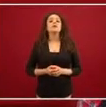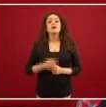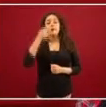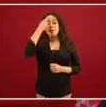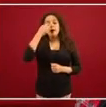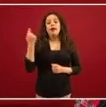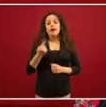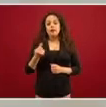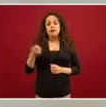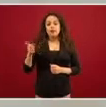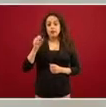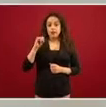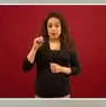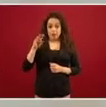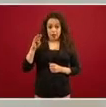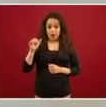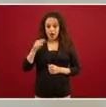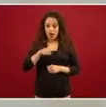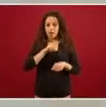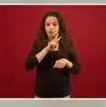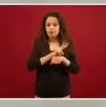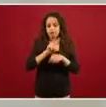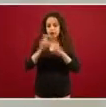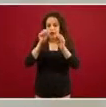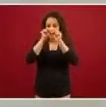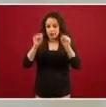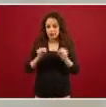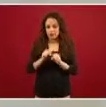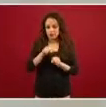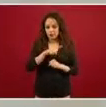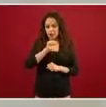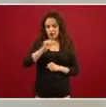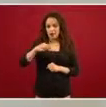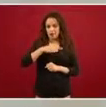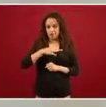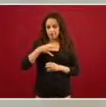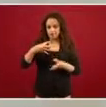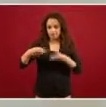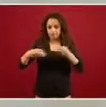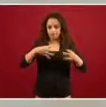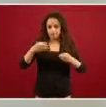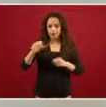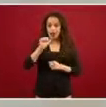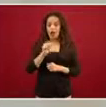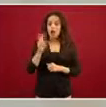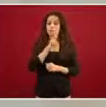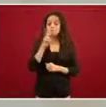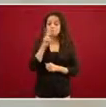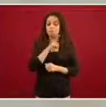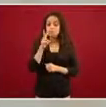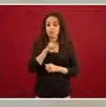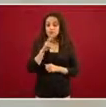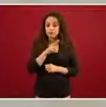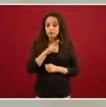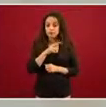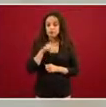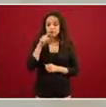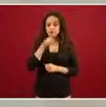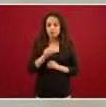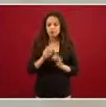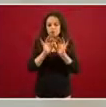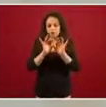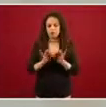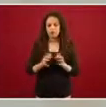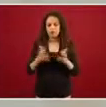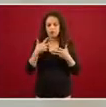can access the online database and input their data.